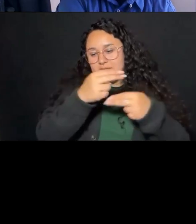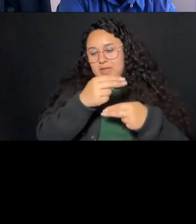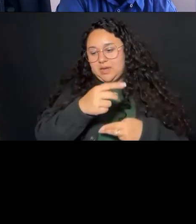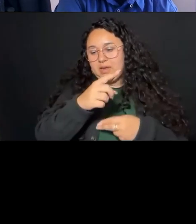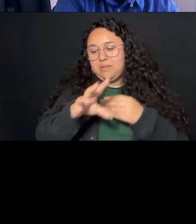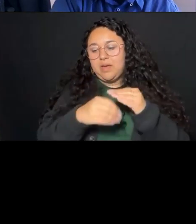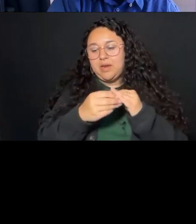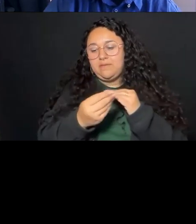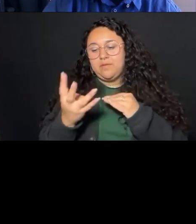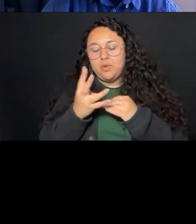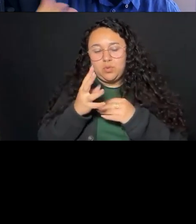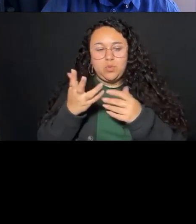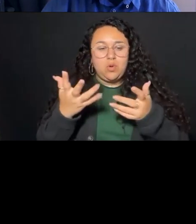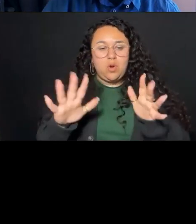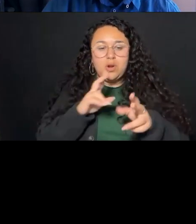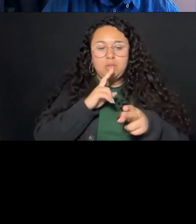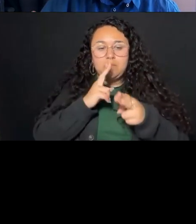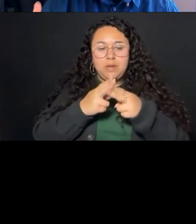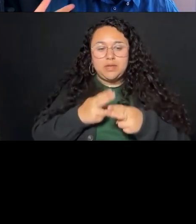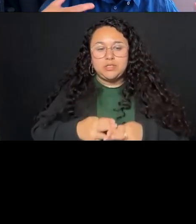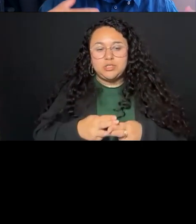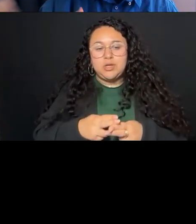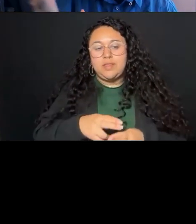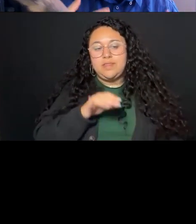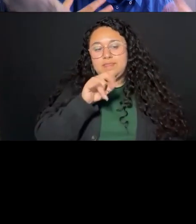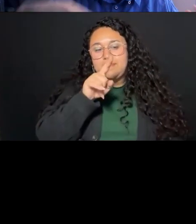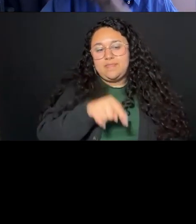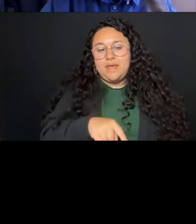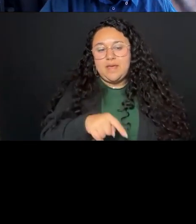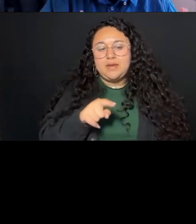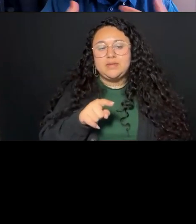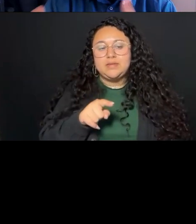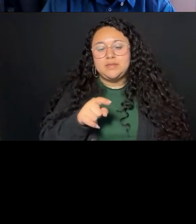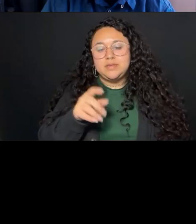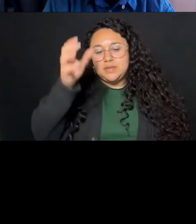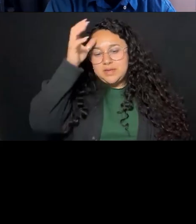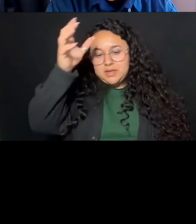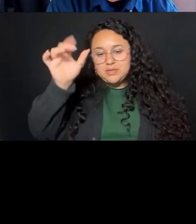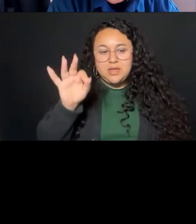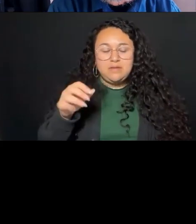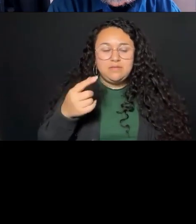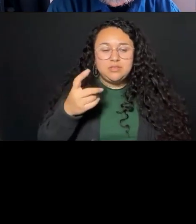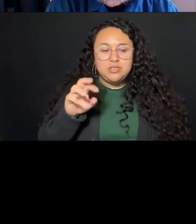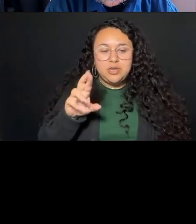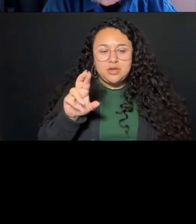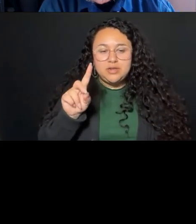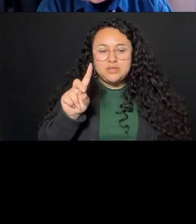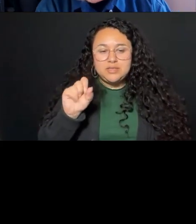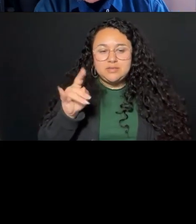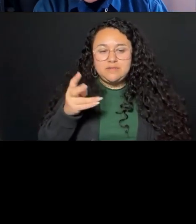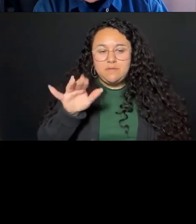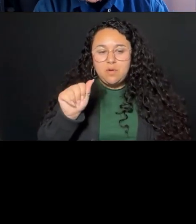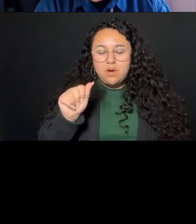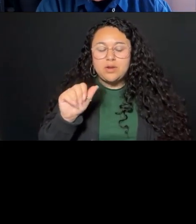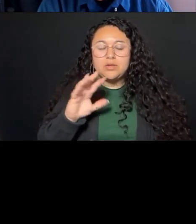mentioned, which are the concepts of gender dysphoria that trans folks may have that cisgender people don't have, body image